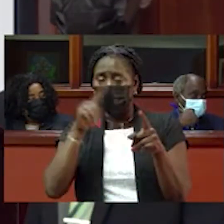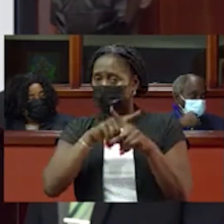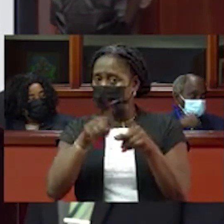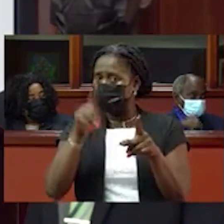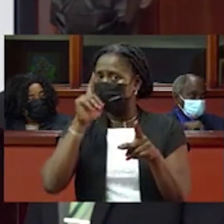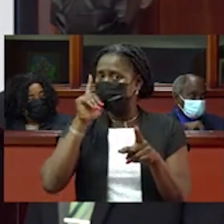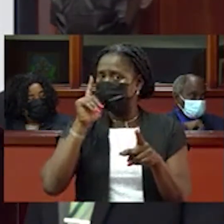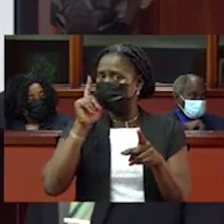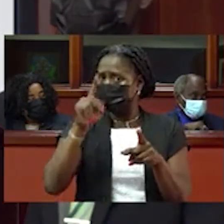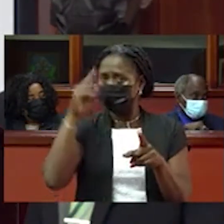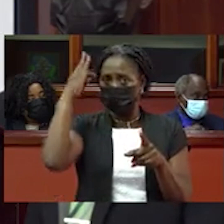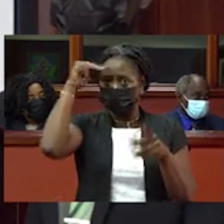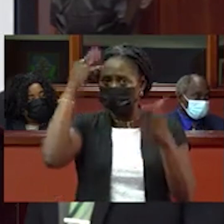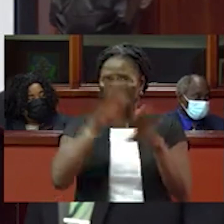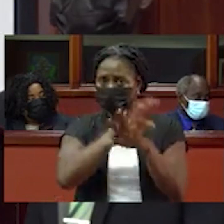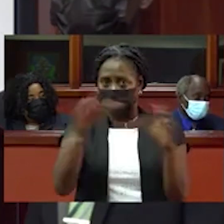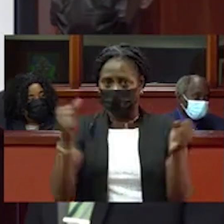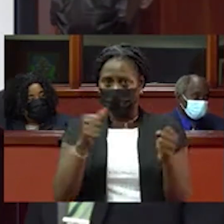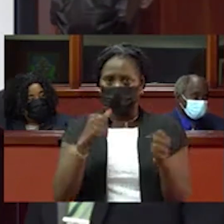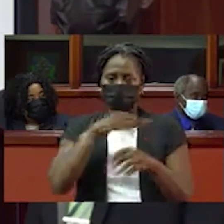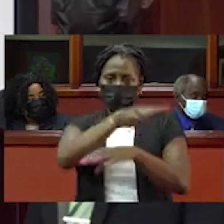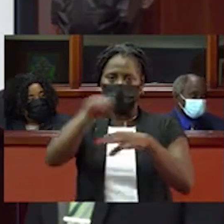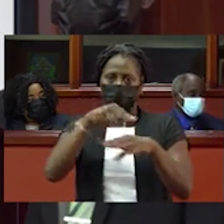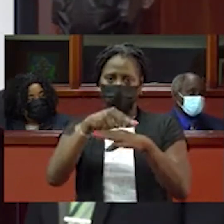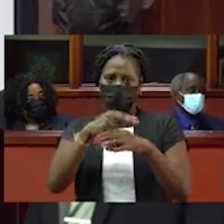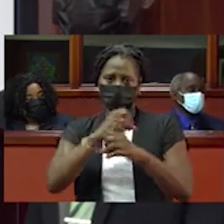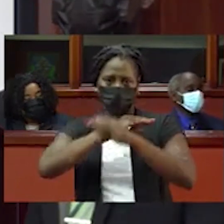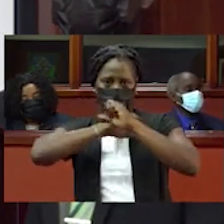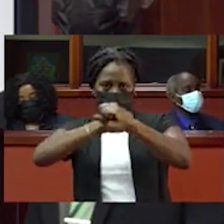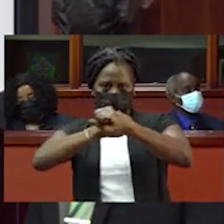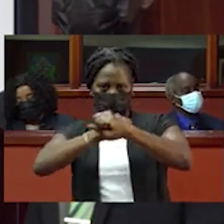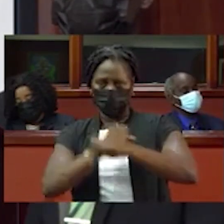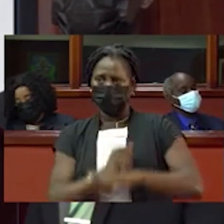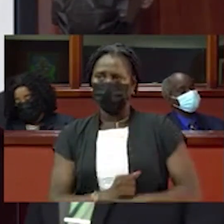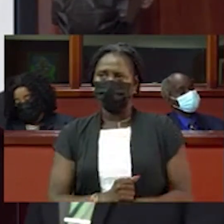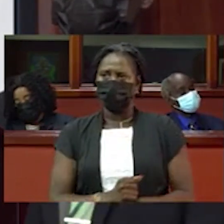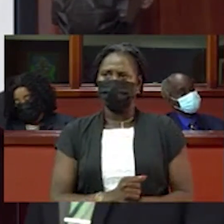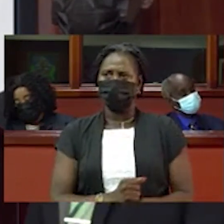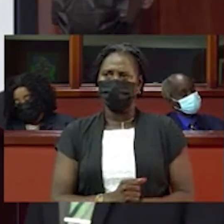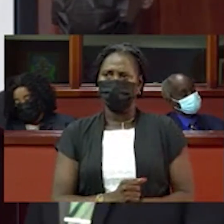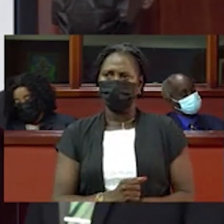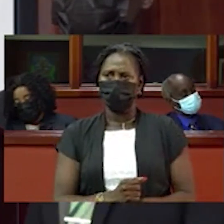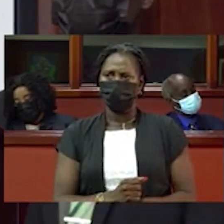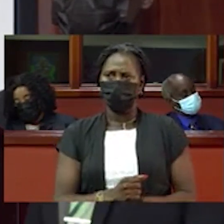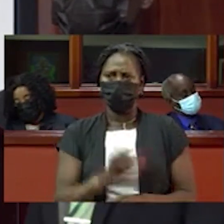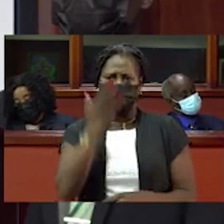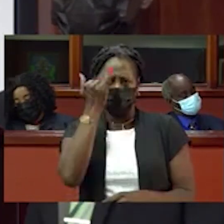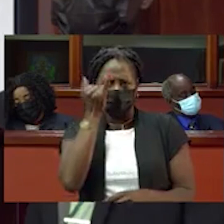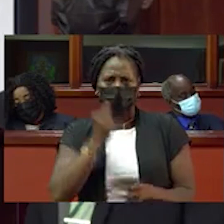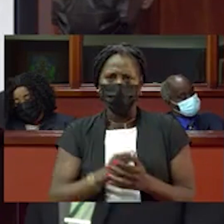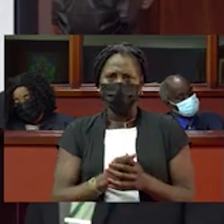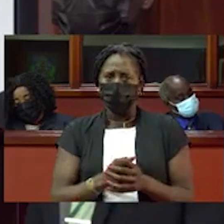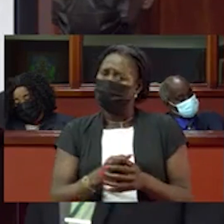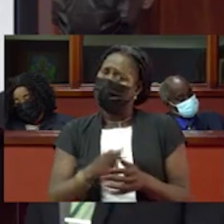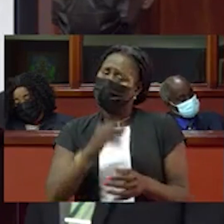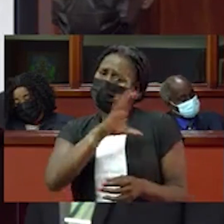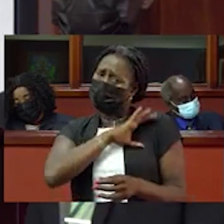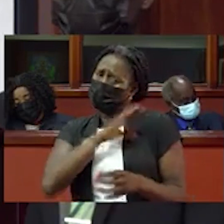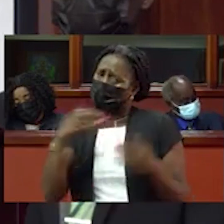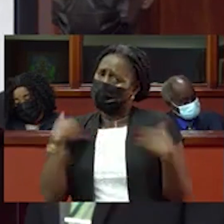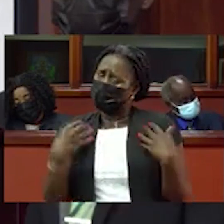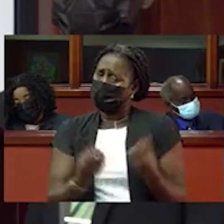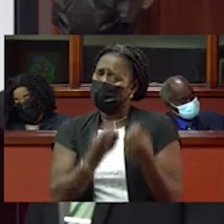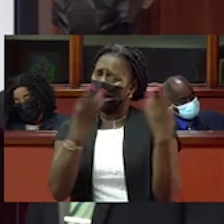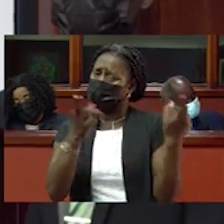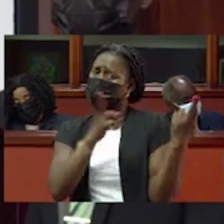for National Security. Given the highly important role of the police,